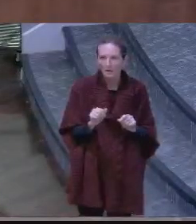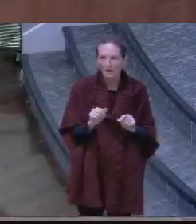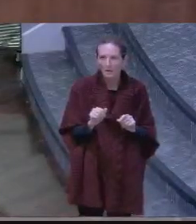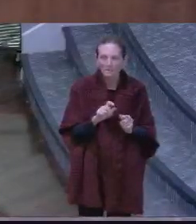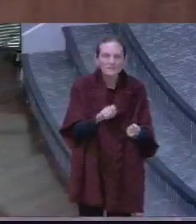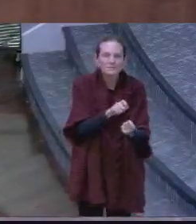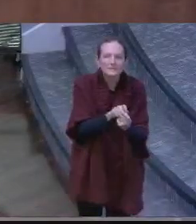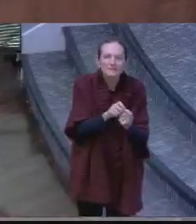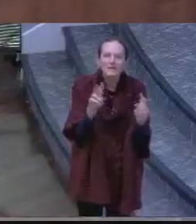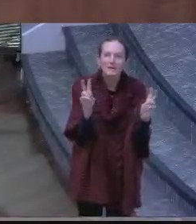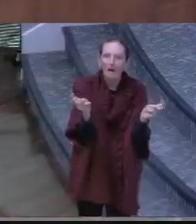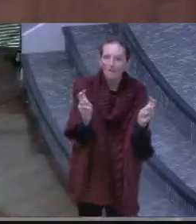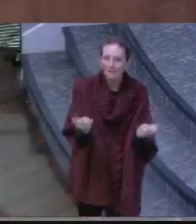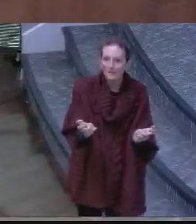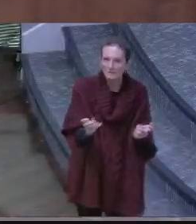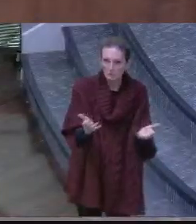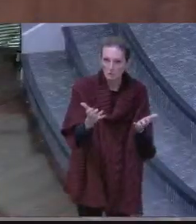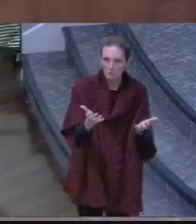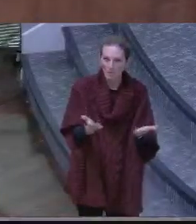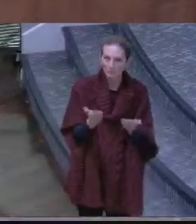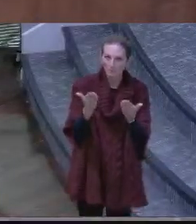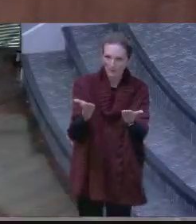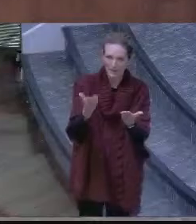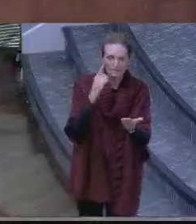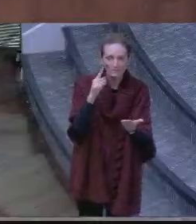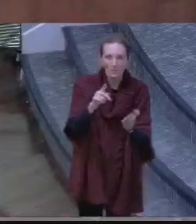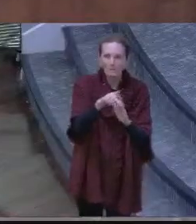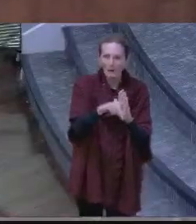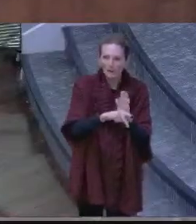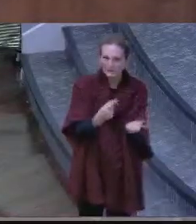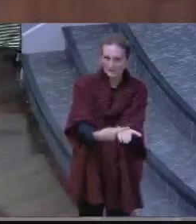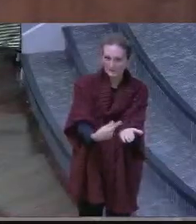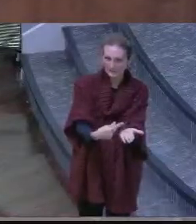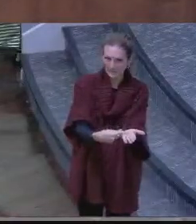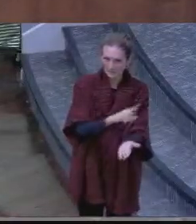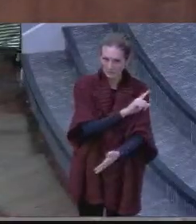particular topics that you would like to bring up for policy discussion?